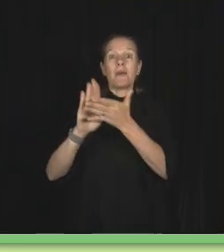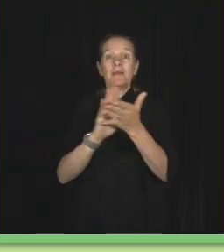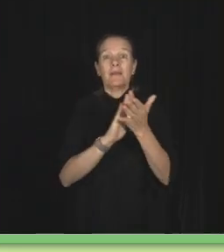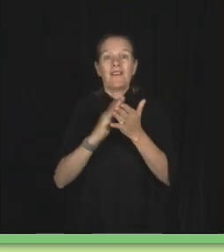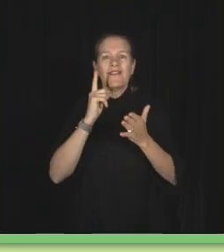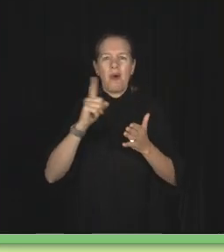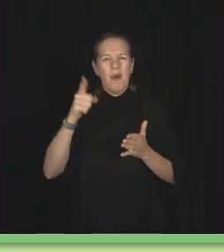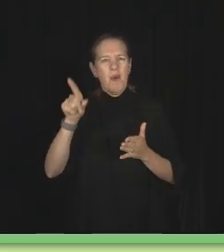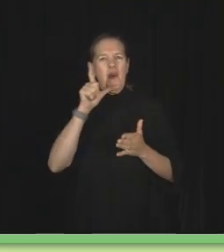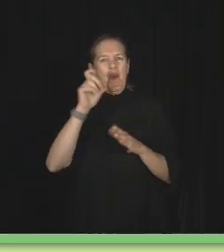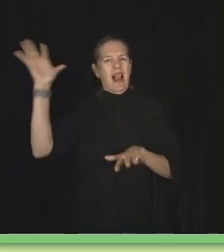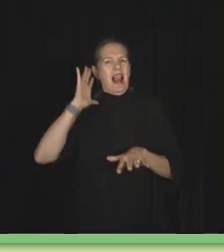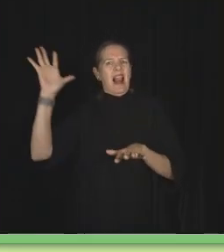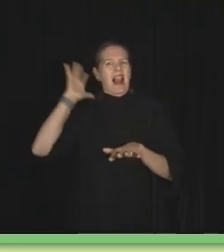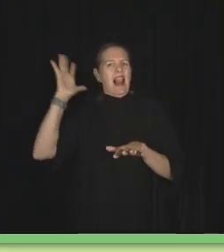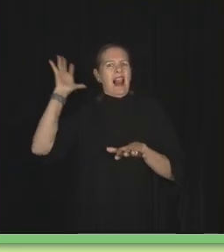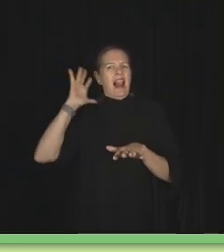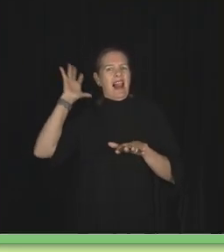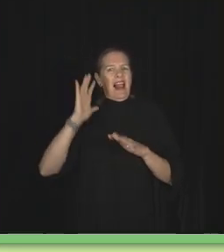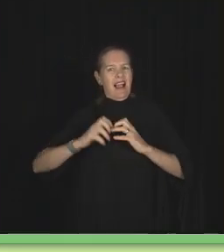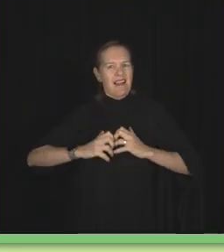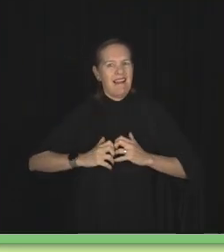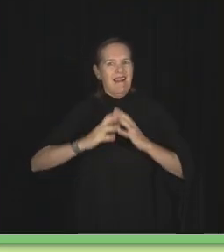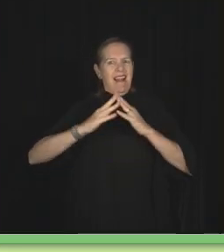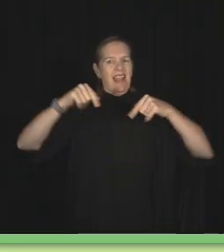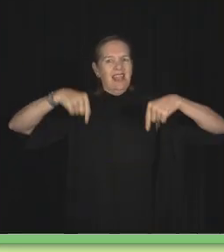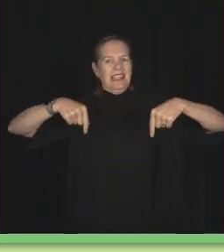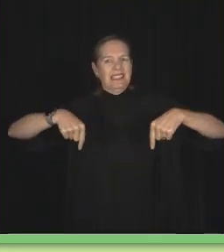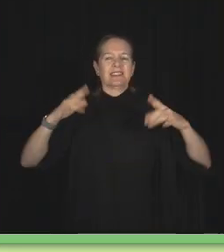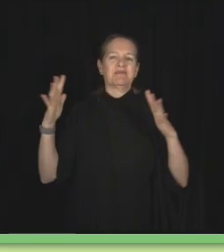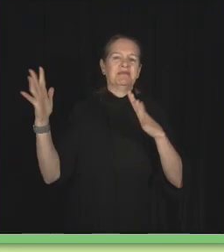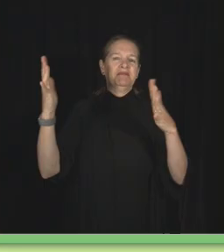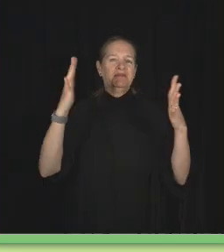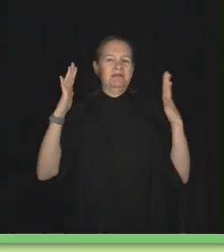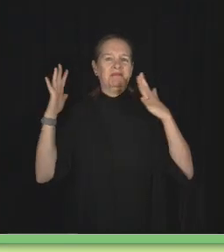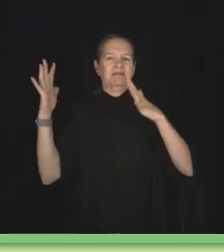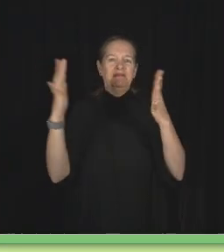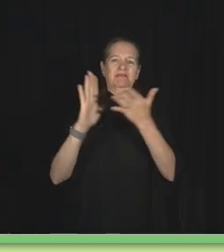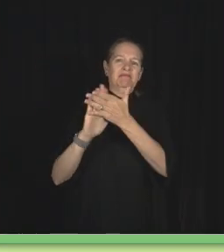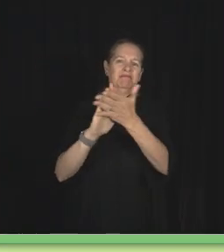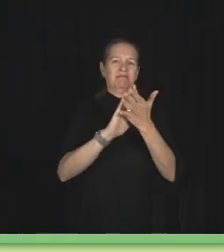these folks that took a chance at us in the beginning.